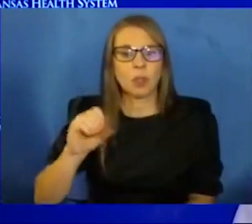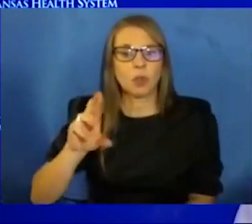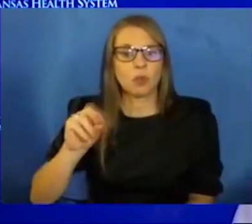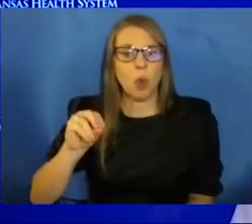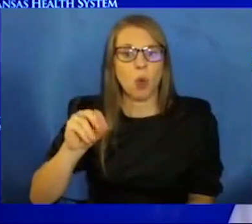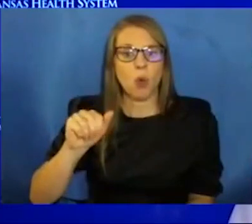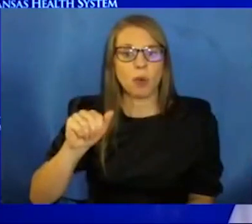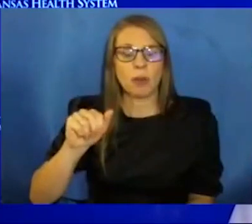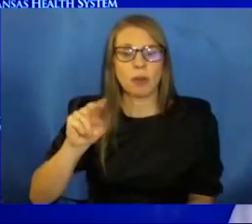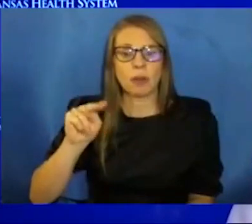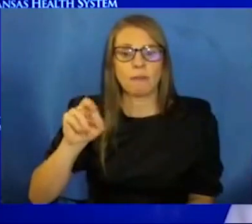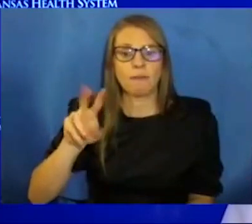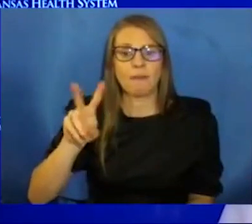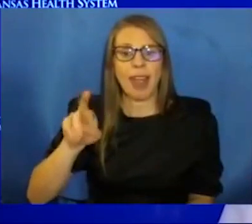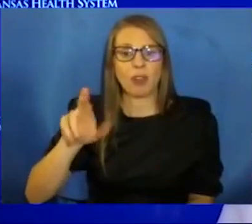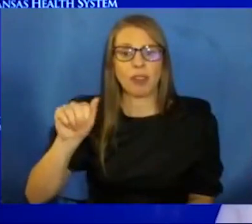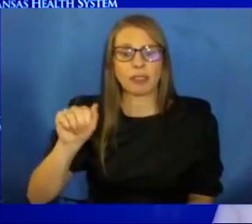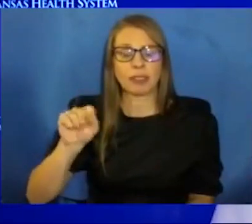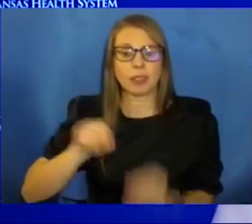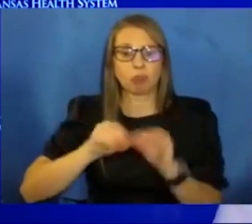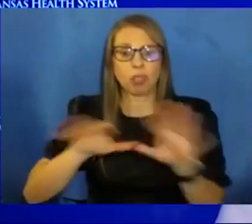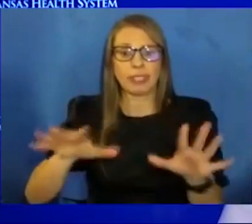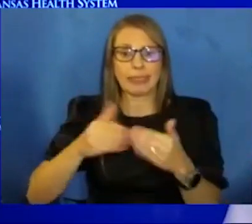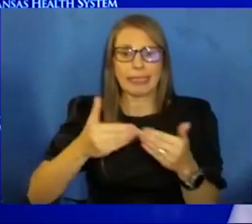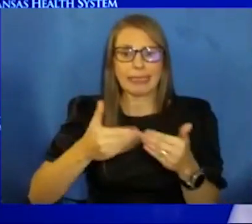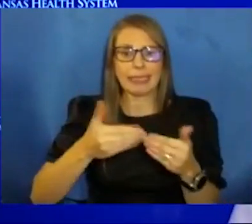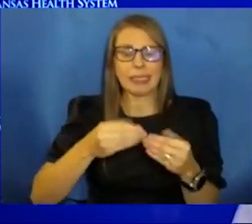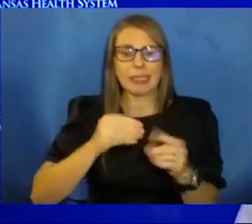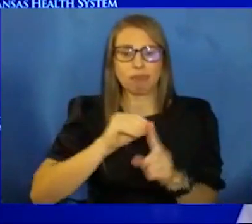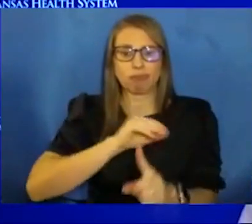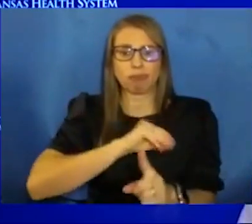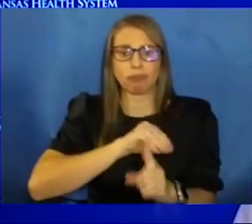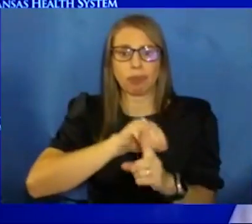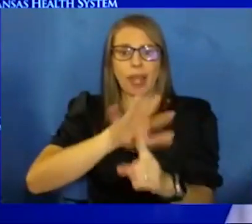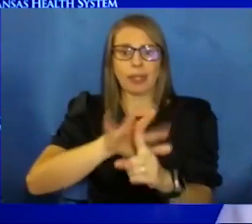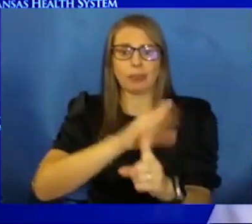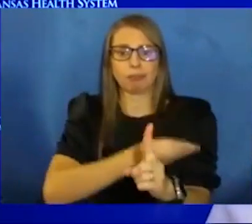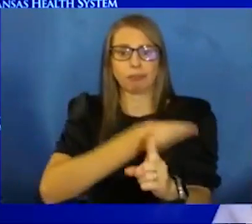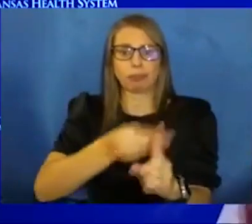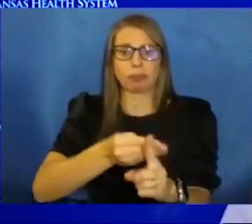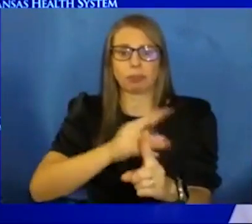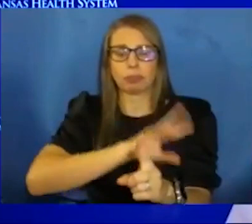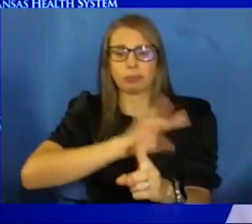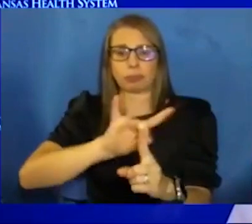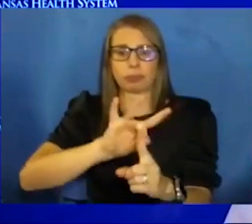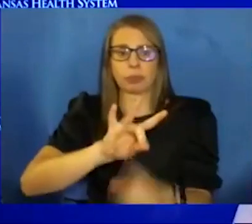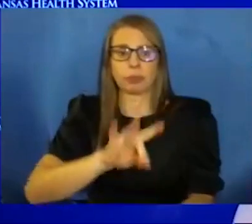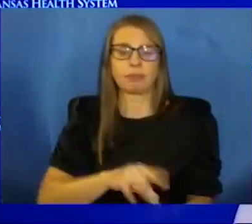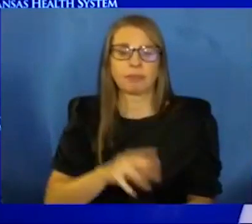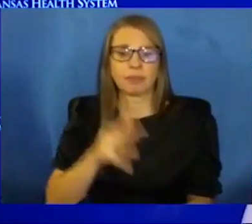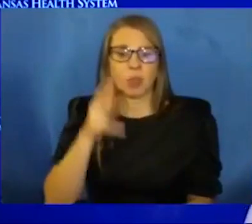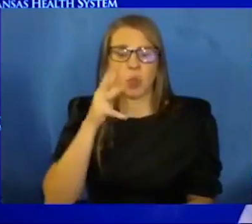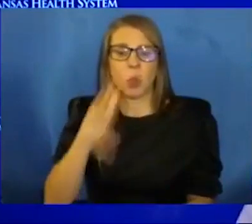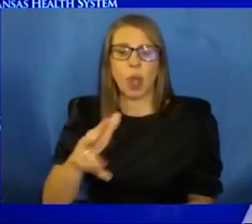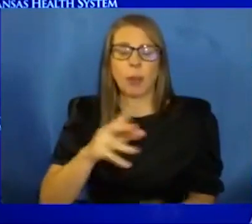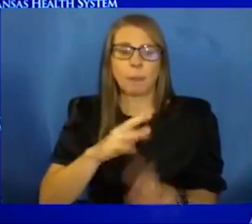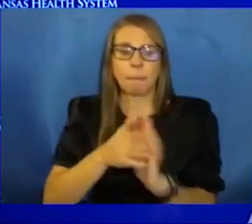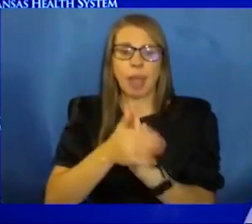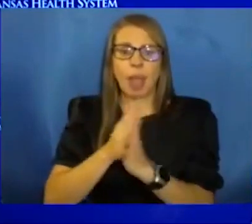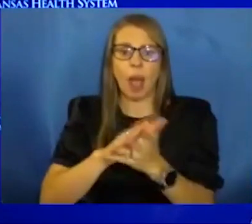speculation and expert opinion. But, you know, seeing what we have over the past 18 months or so, and just